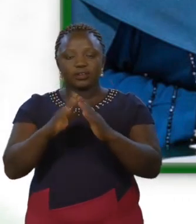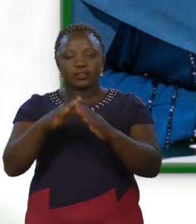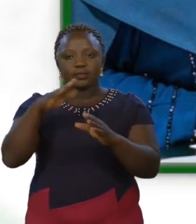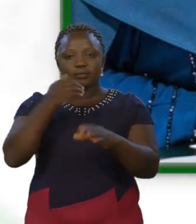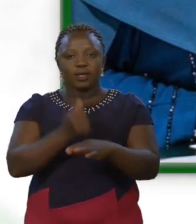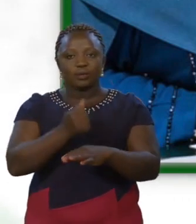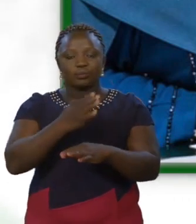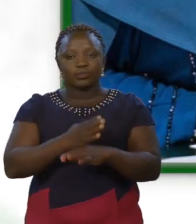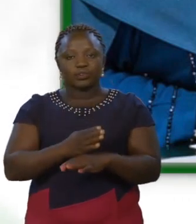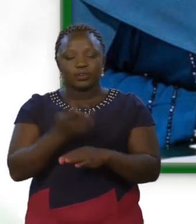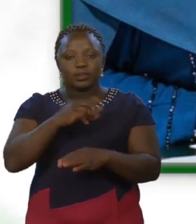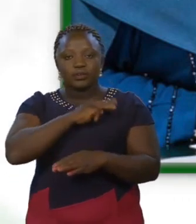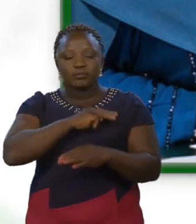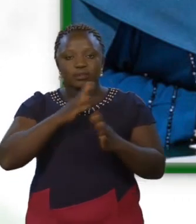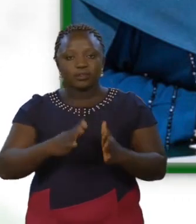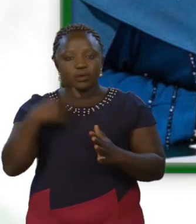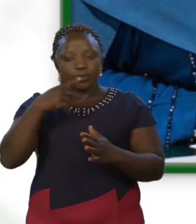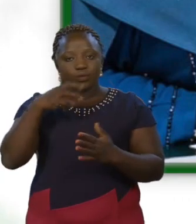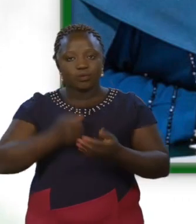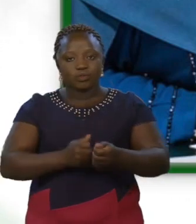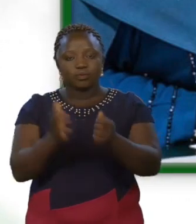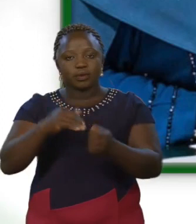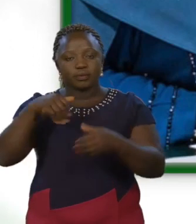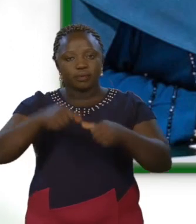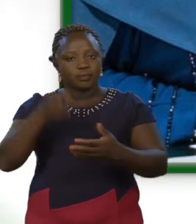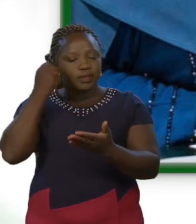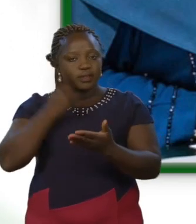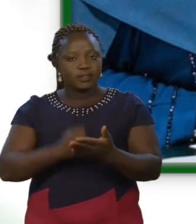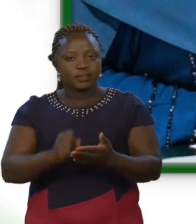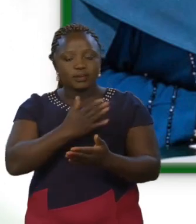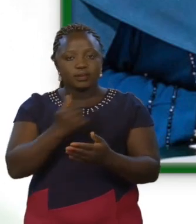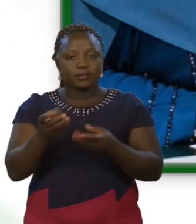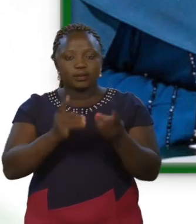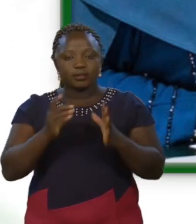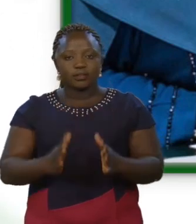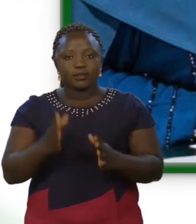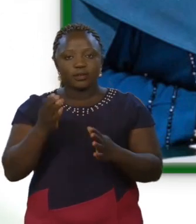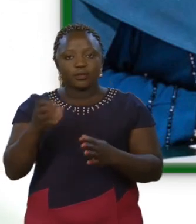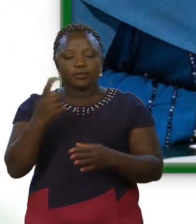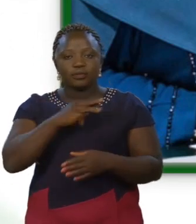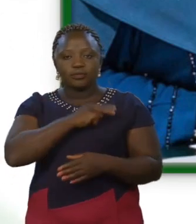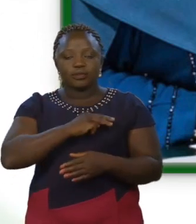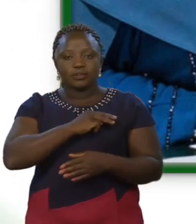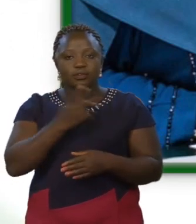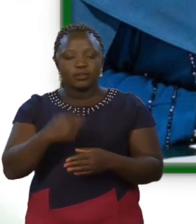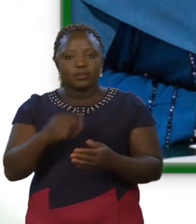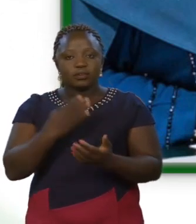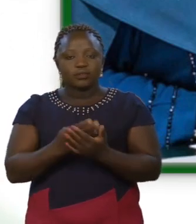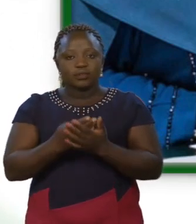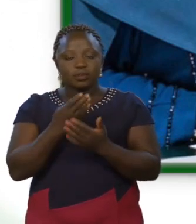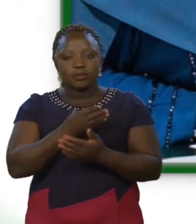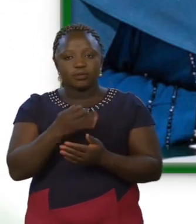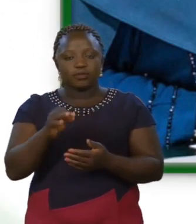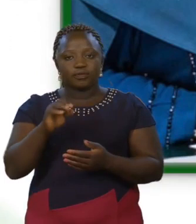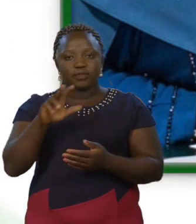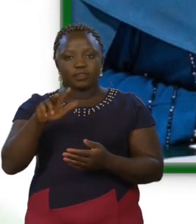Abuja. According to the minister, who was accompanied by the permanent secretary and directors of the ministry, the total sum of